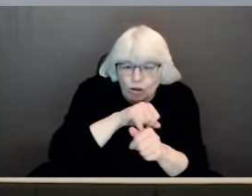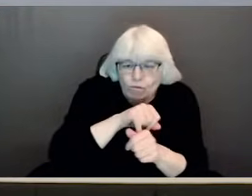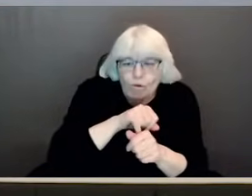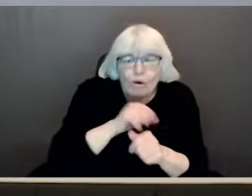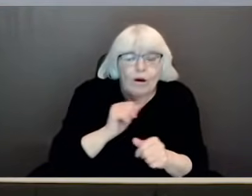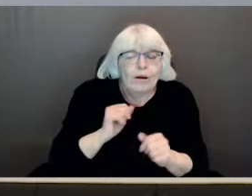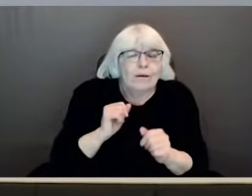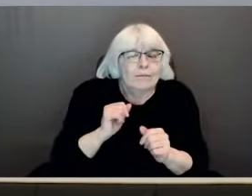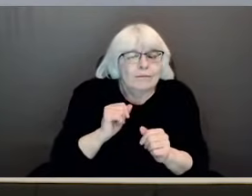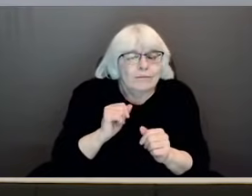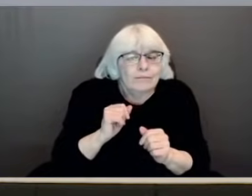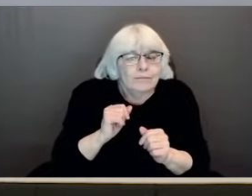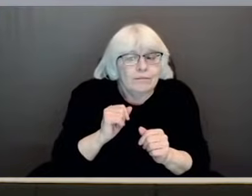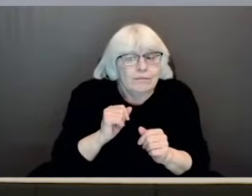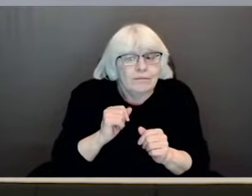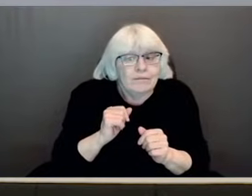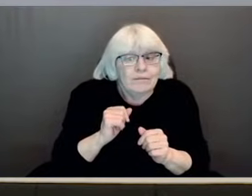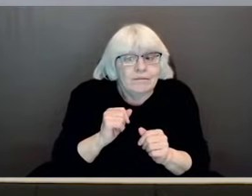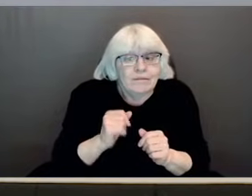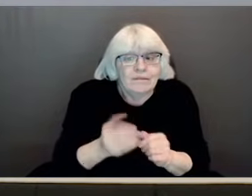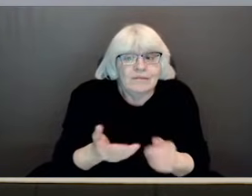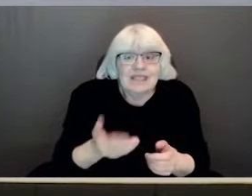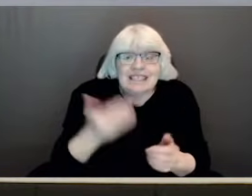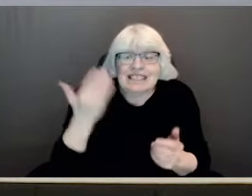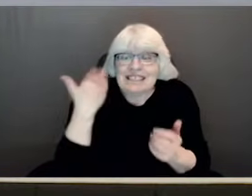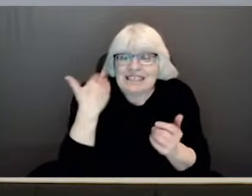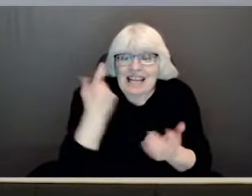them that were administered were 3rd doses,